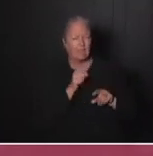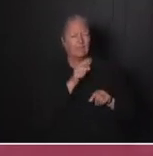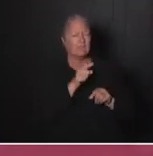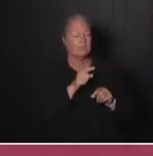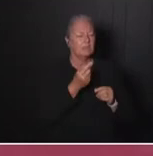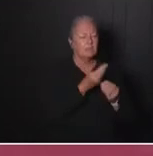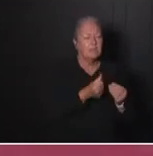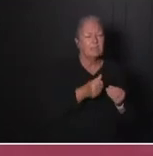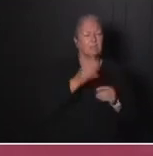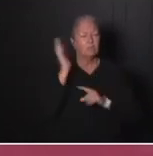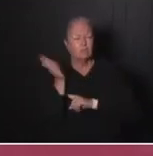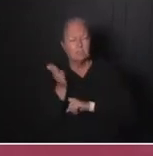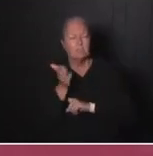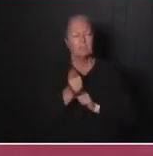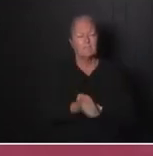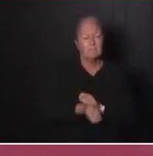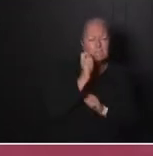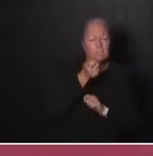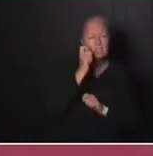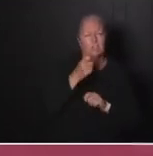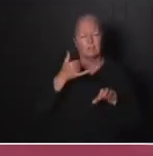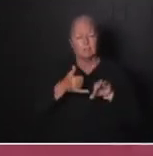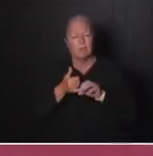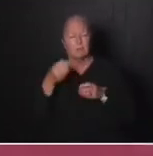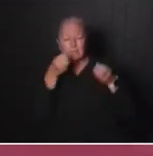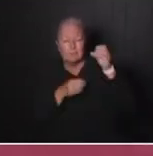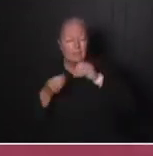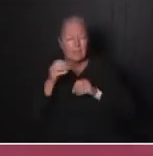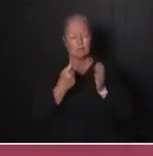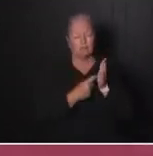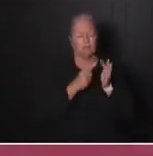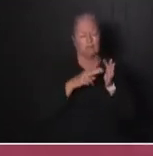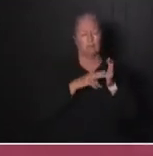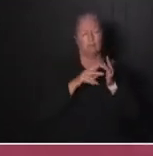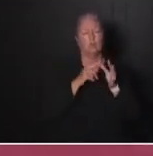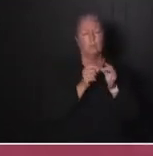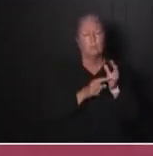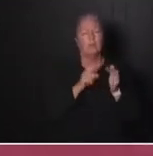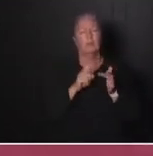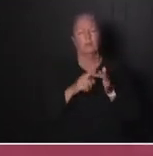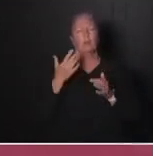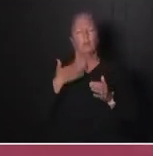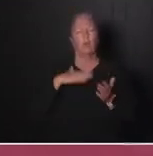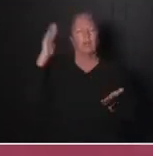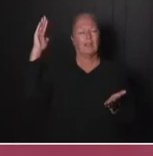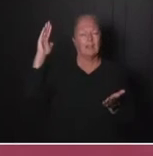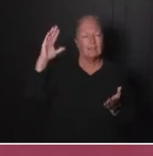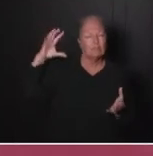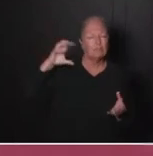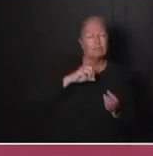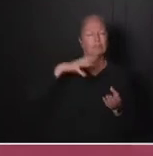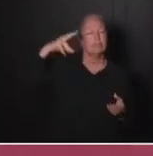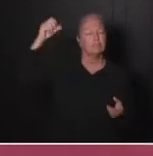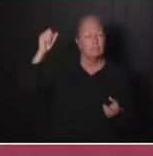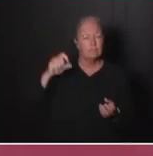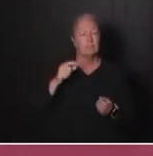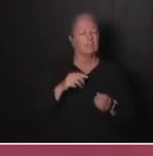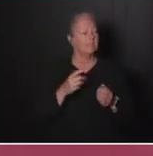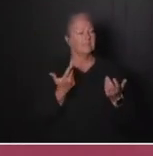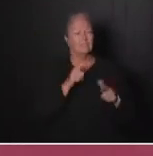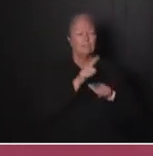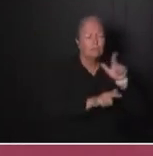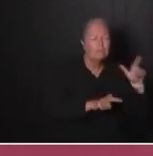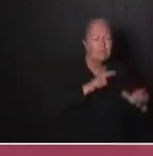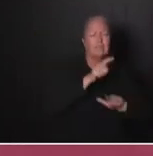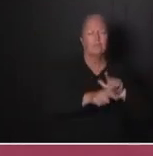agriculture, forestry and fishing, medical science, renewables and low emission technologies, defence industries,